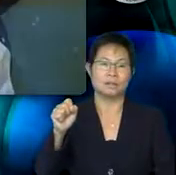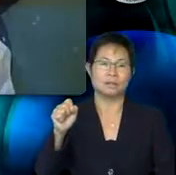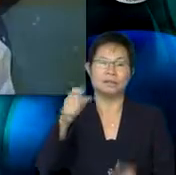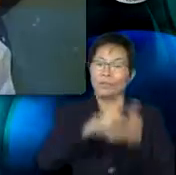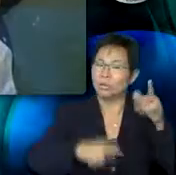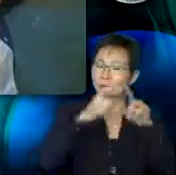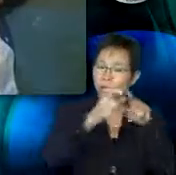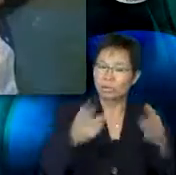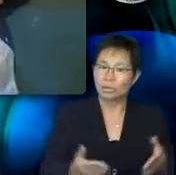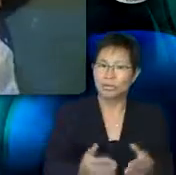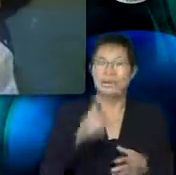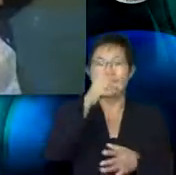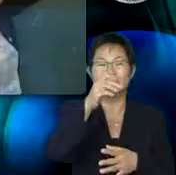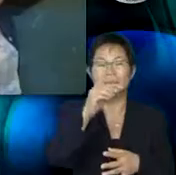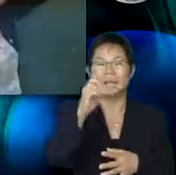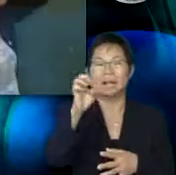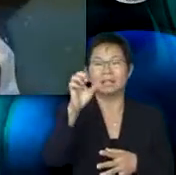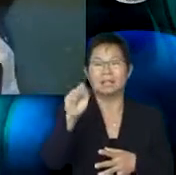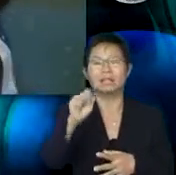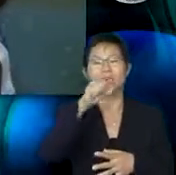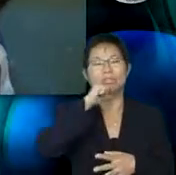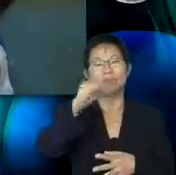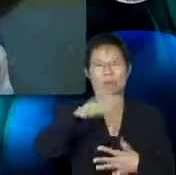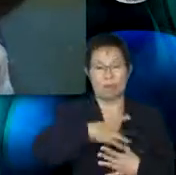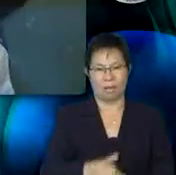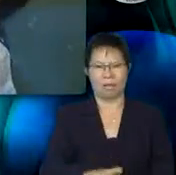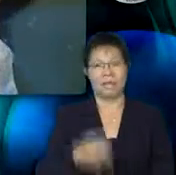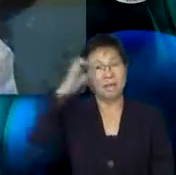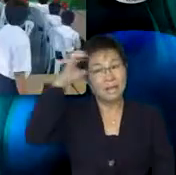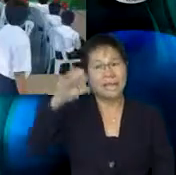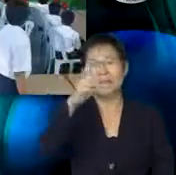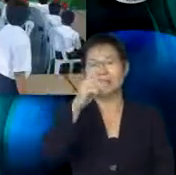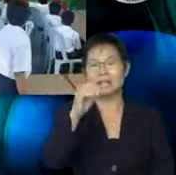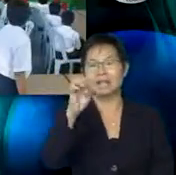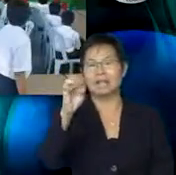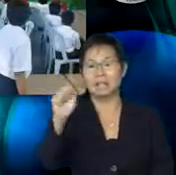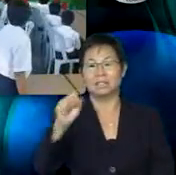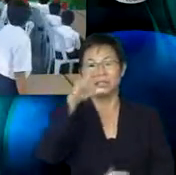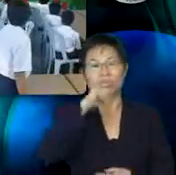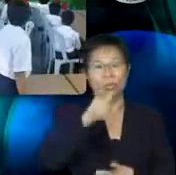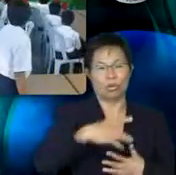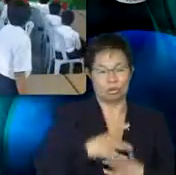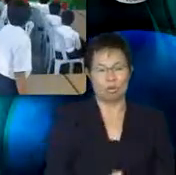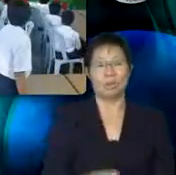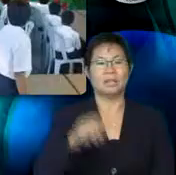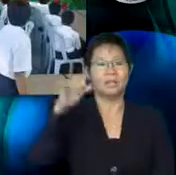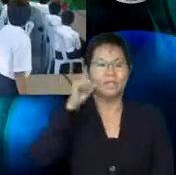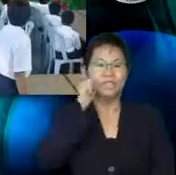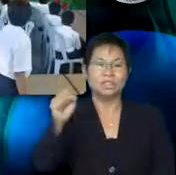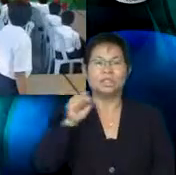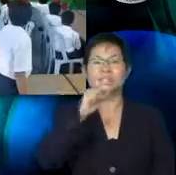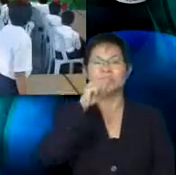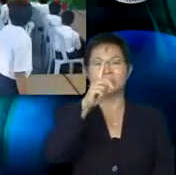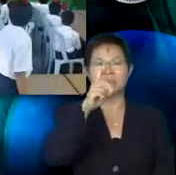here? Does not like. He does not like.